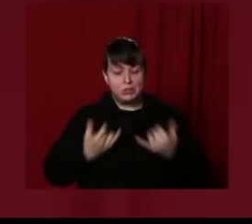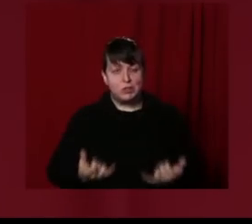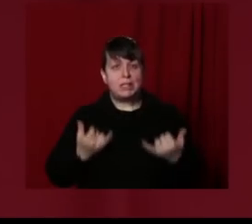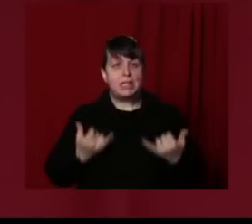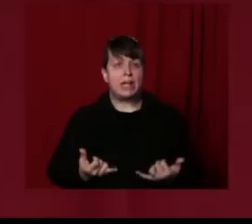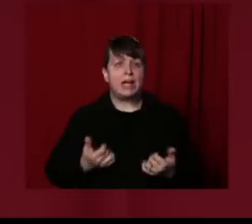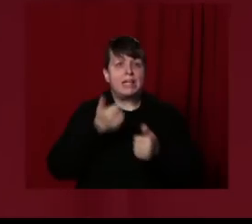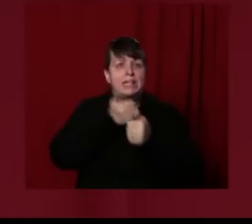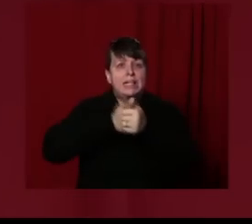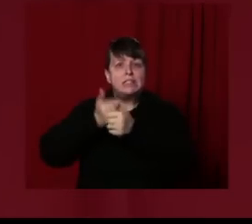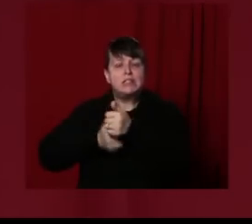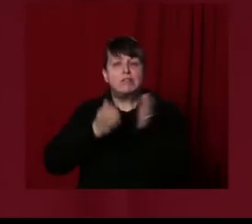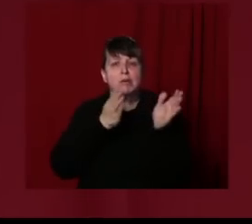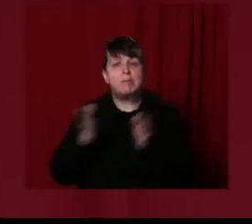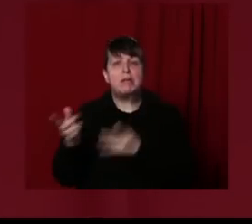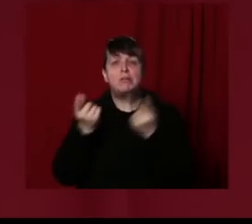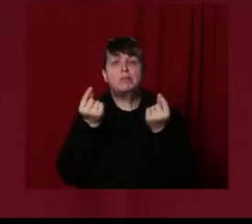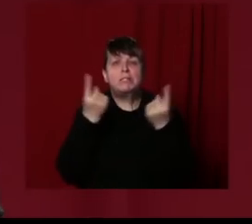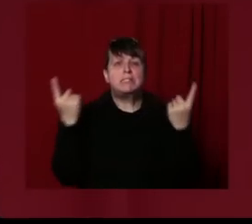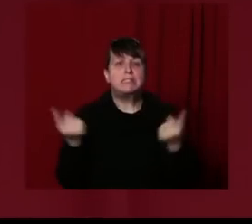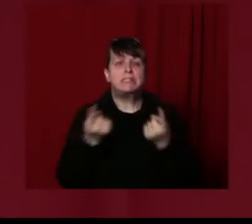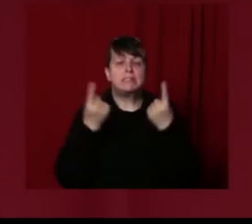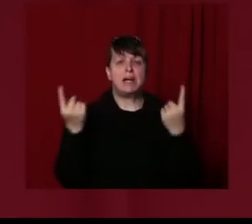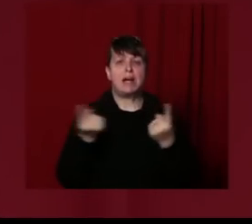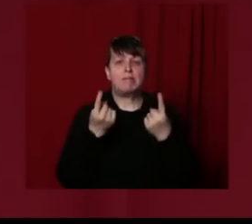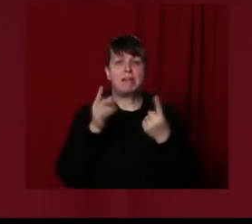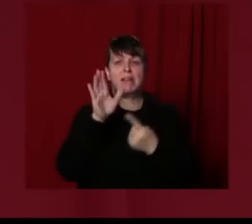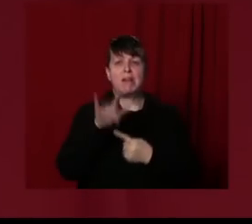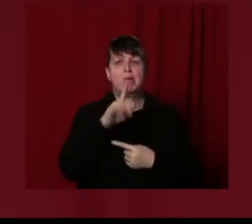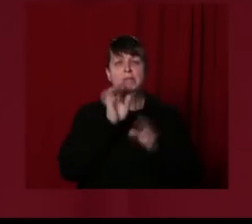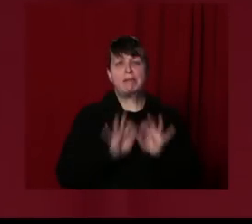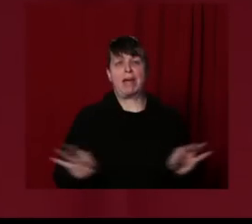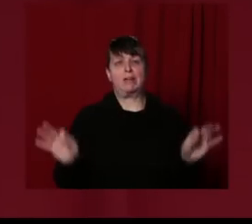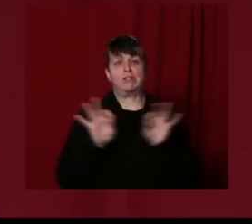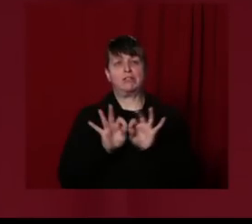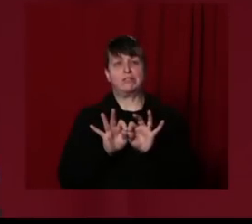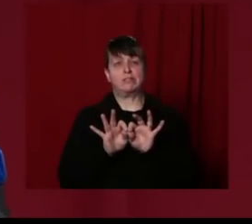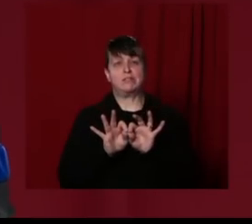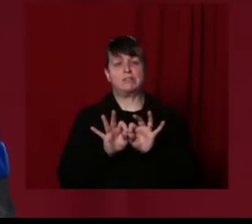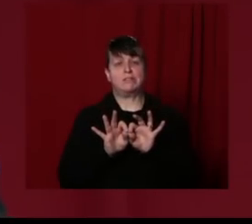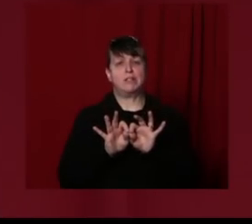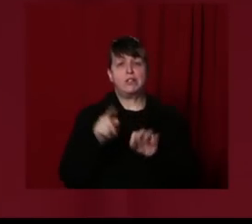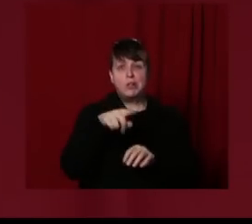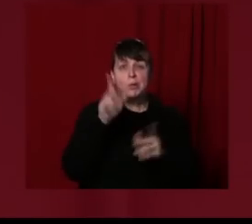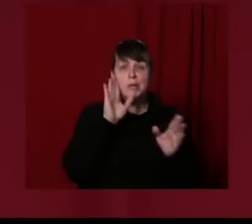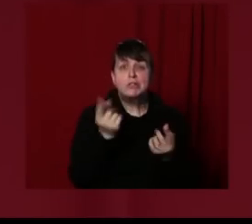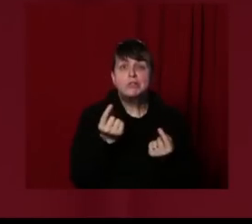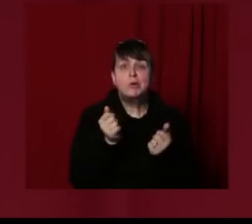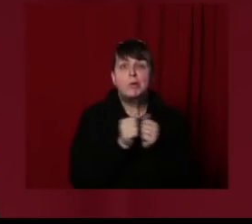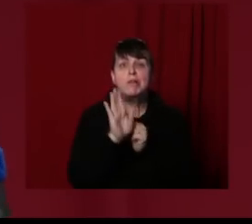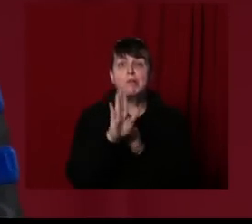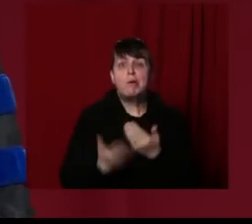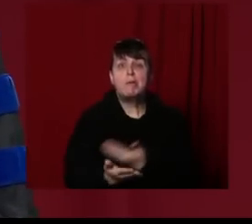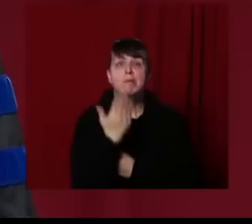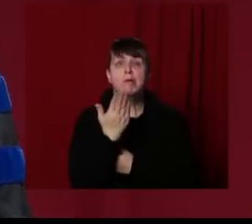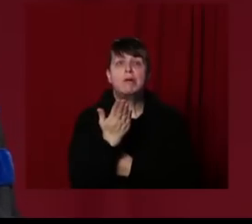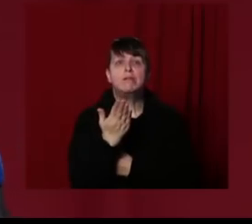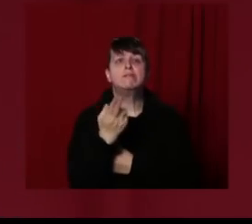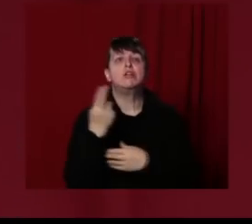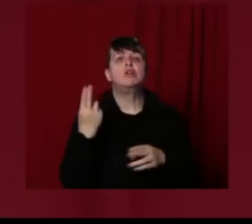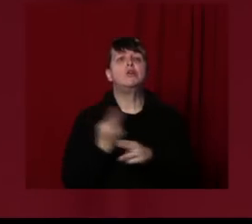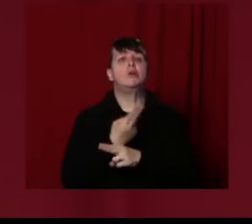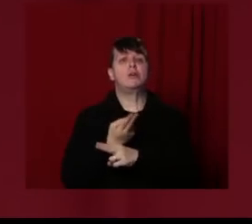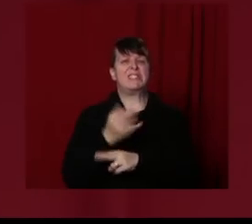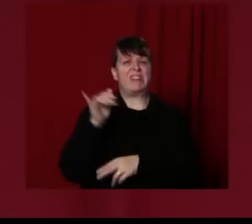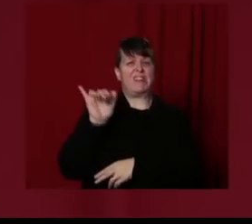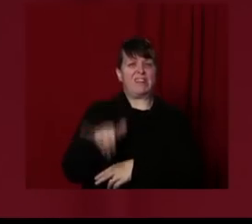each of you planning to do something that matters. What will you do with your morning? Use this